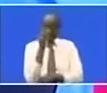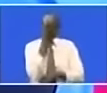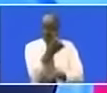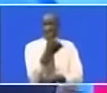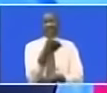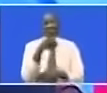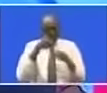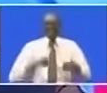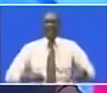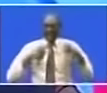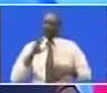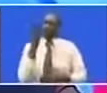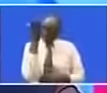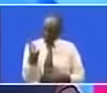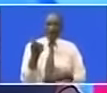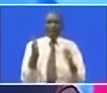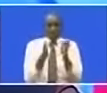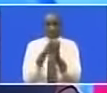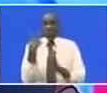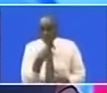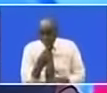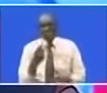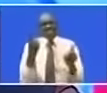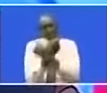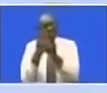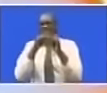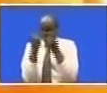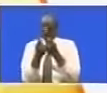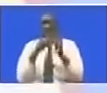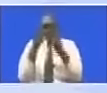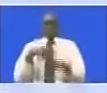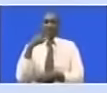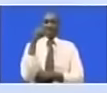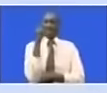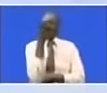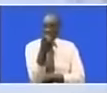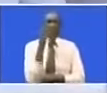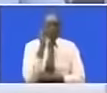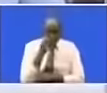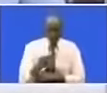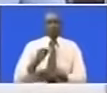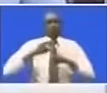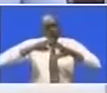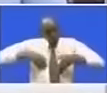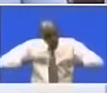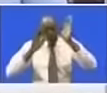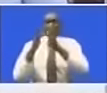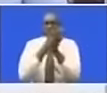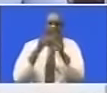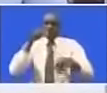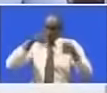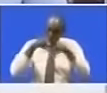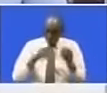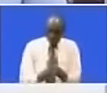now live from there together with our entire team that we have sent there to cover this election. John, good